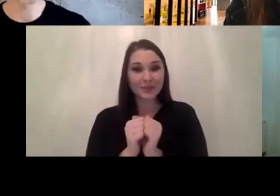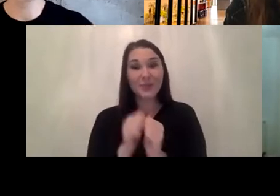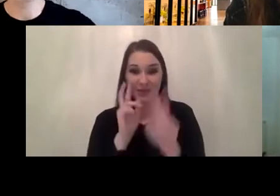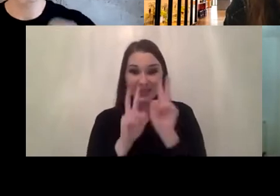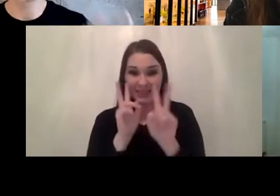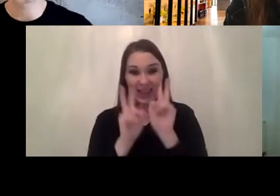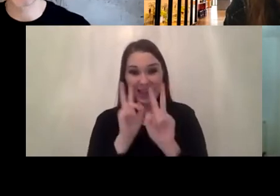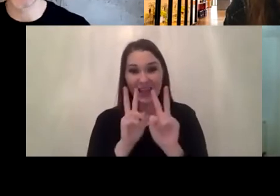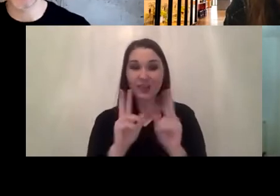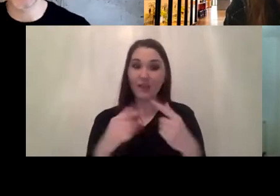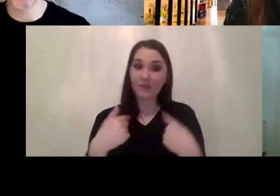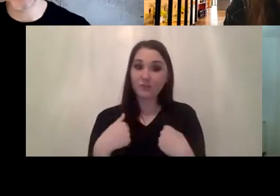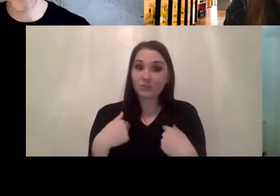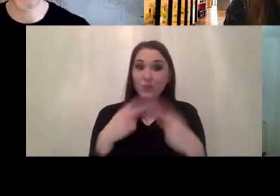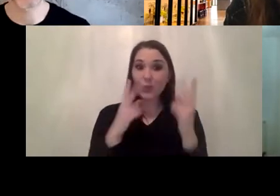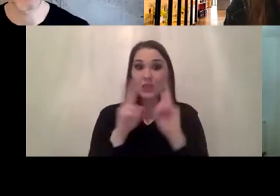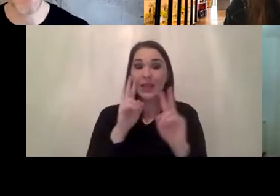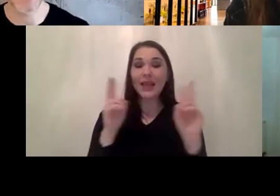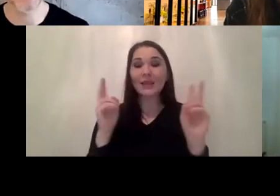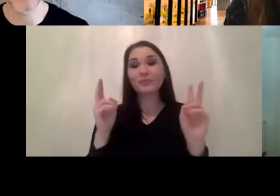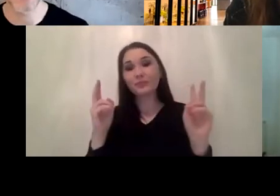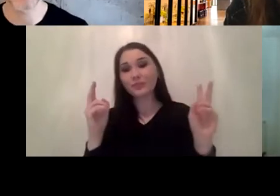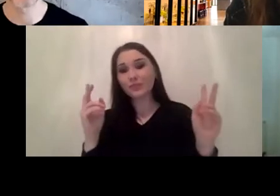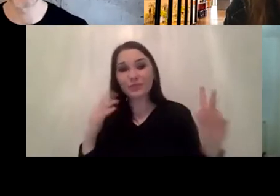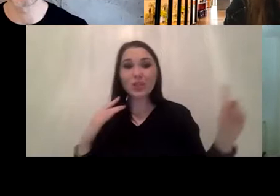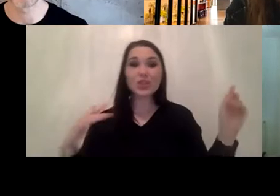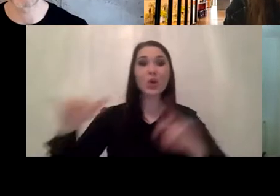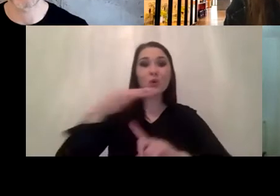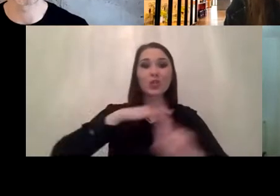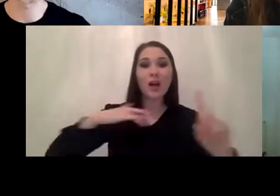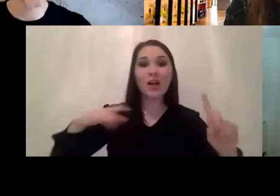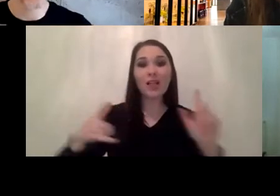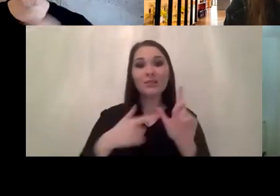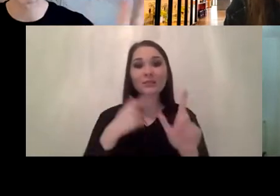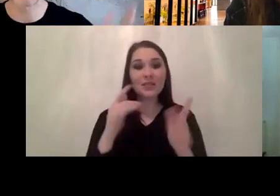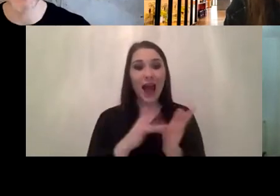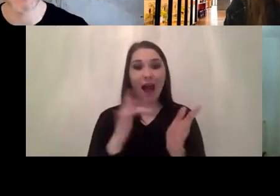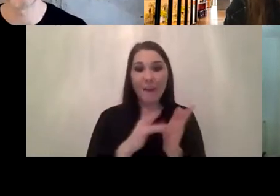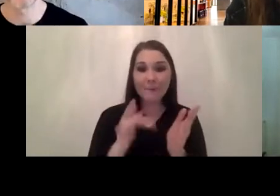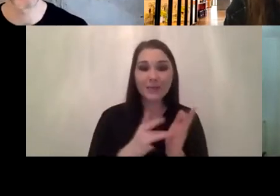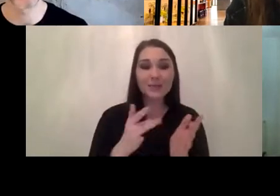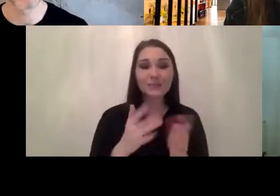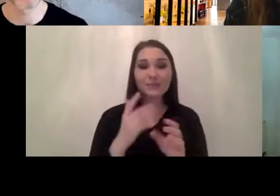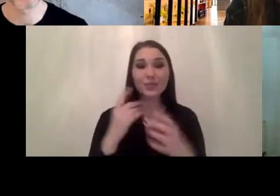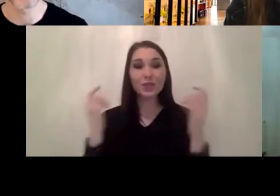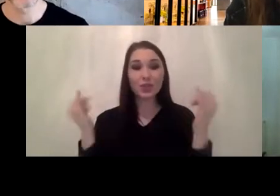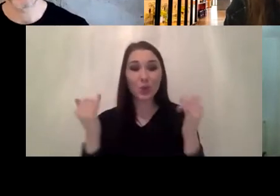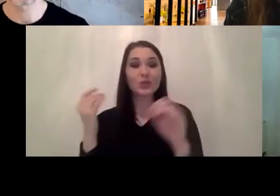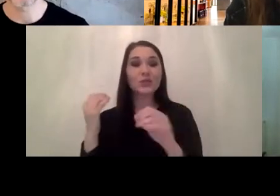seeing, I think we'll see social apps popping up around that are really focused, particularly in social and media. I think we'll